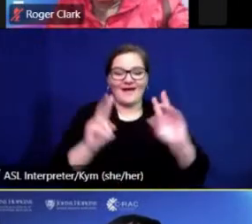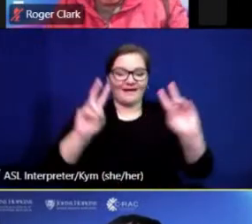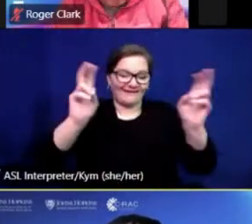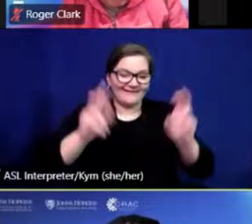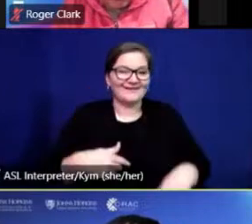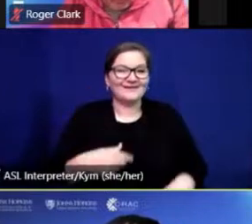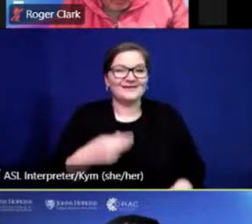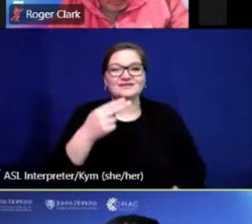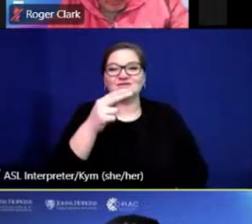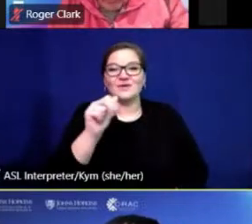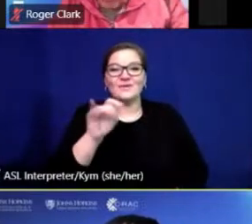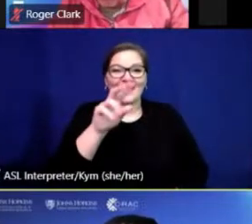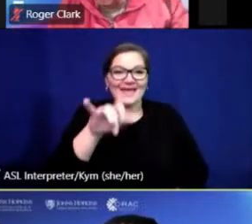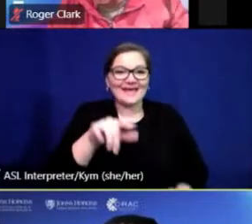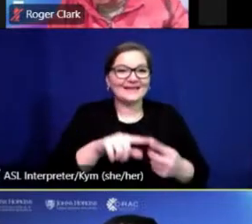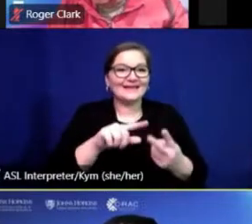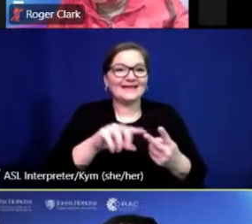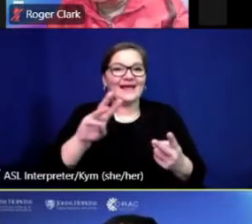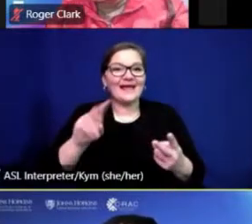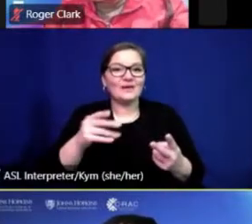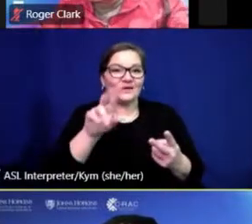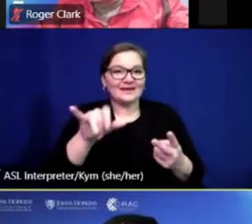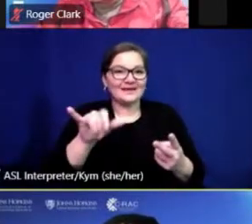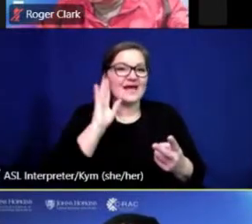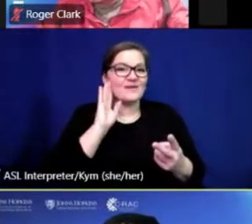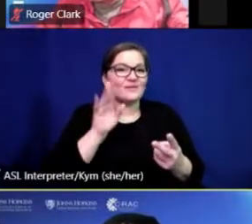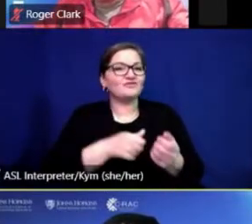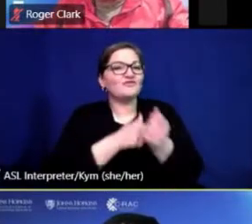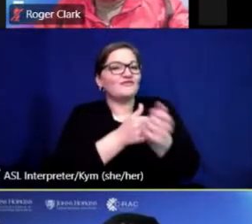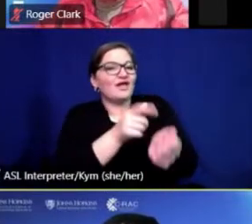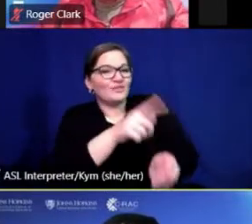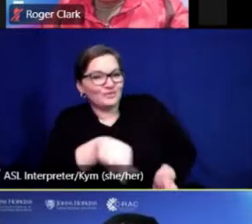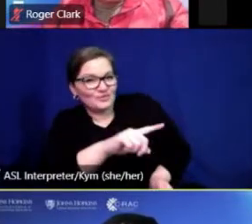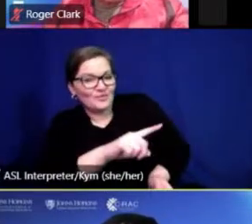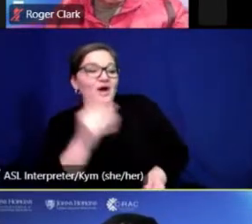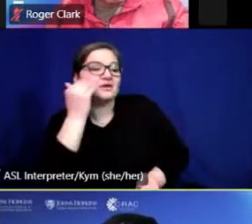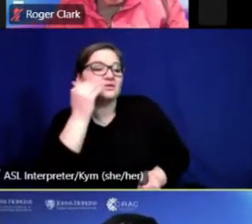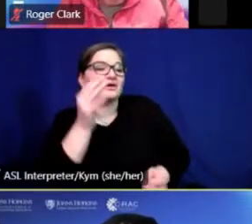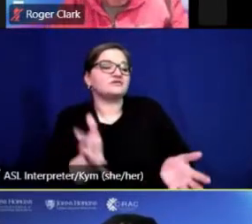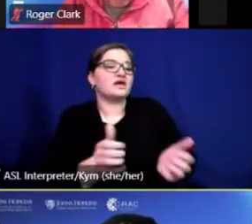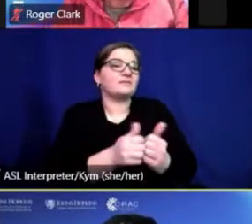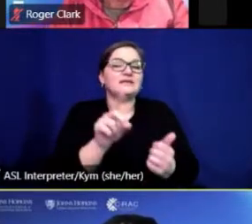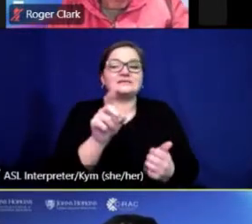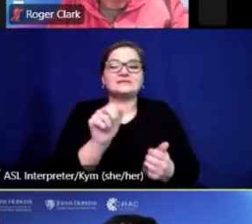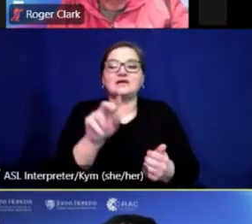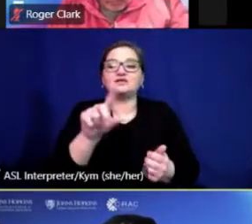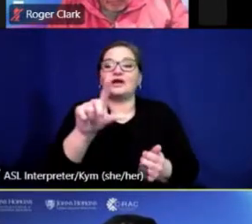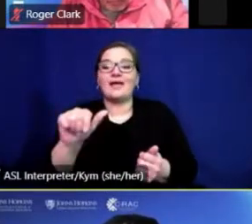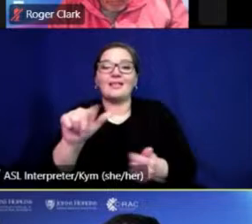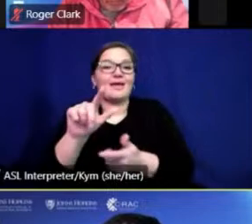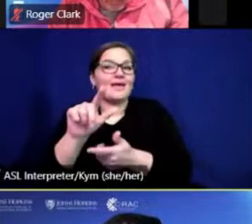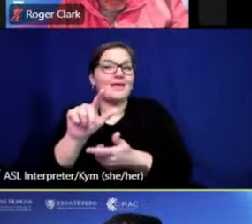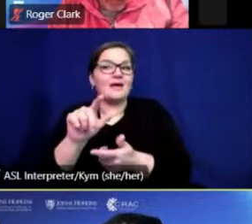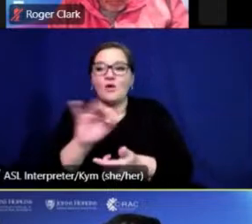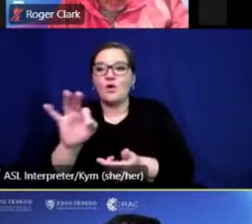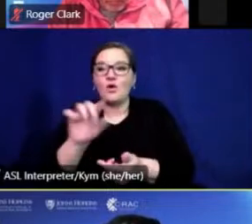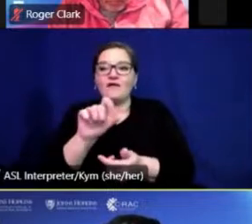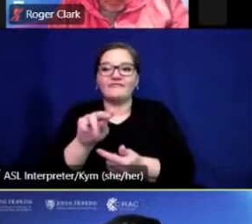and Whitney, I will have to tag along with you. I know I've talked with Dr. LA offline